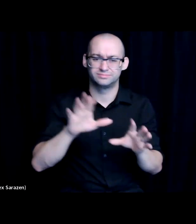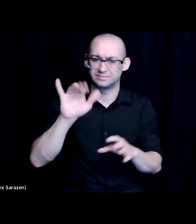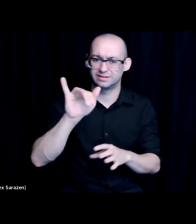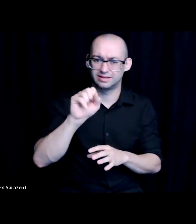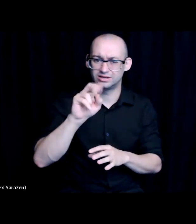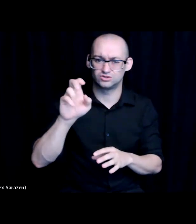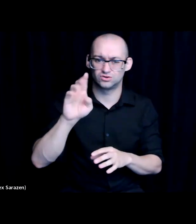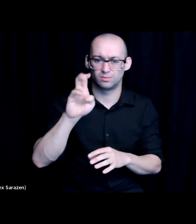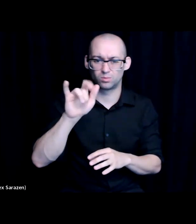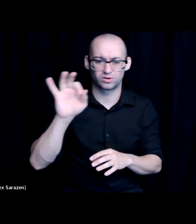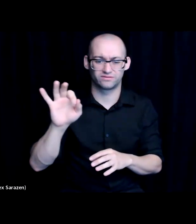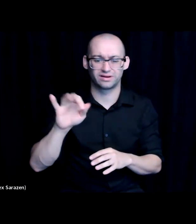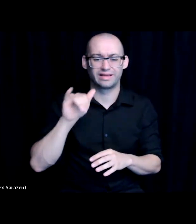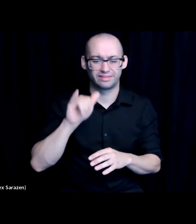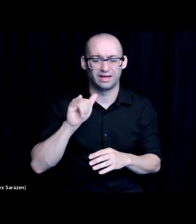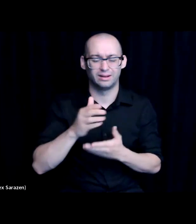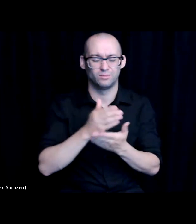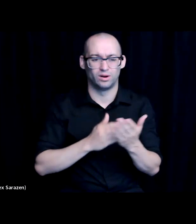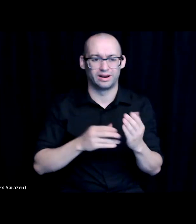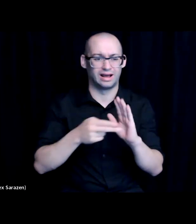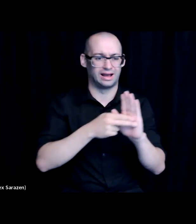in part highlights,